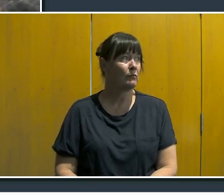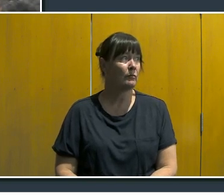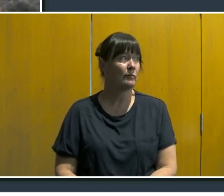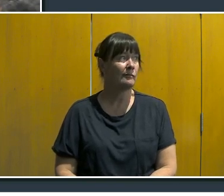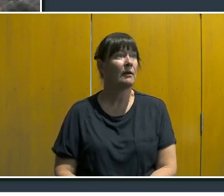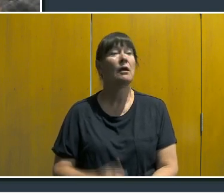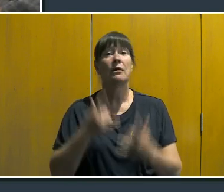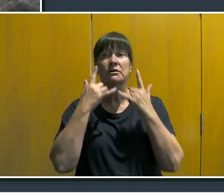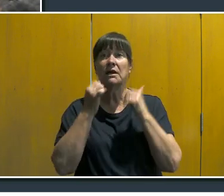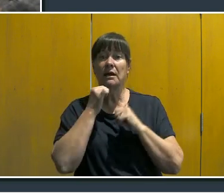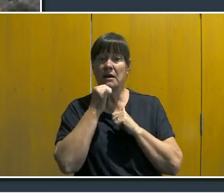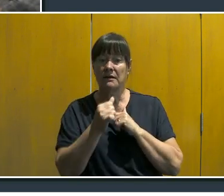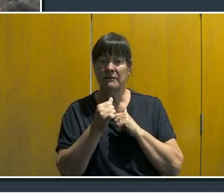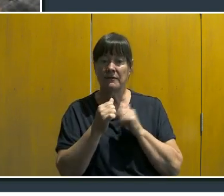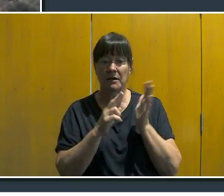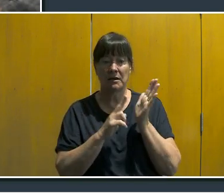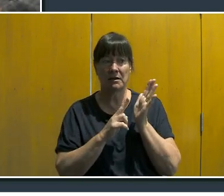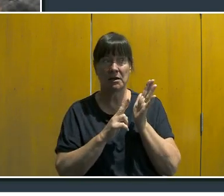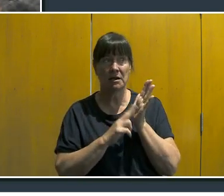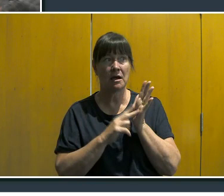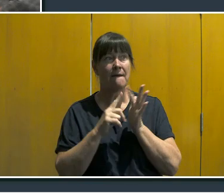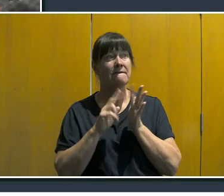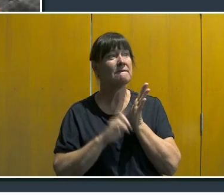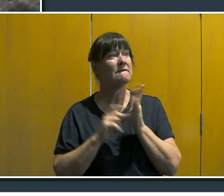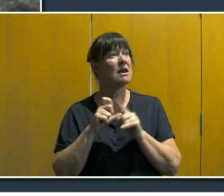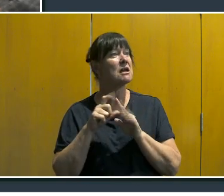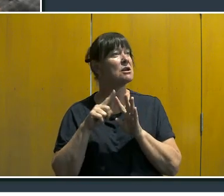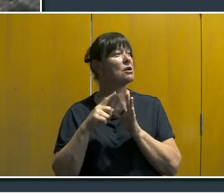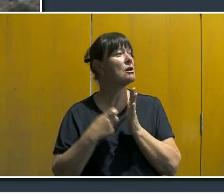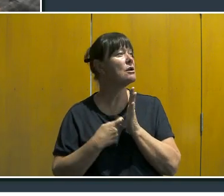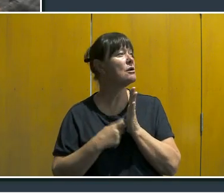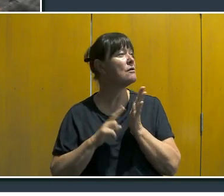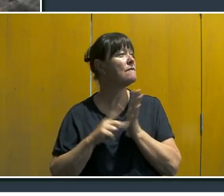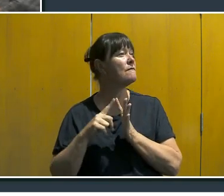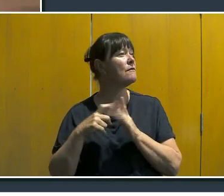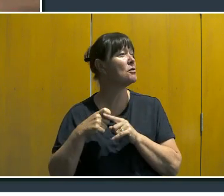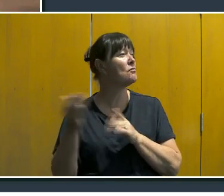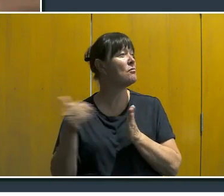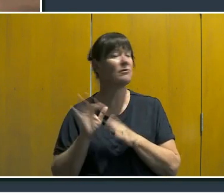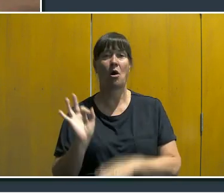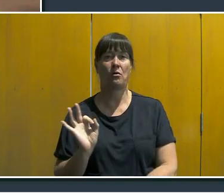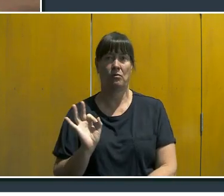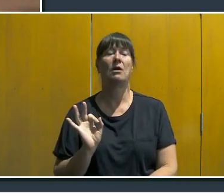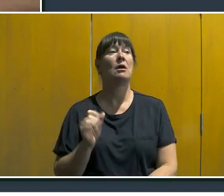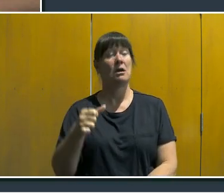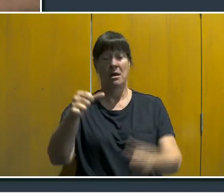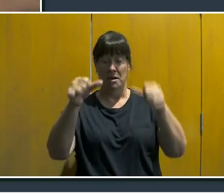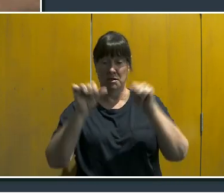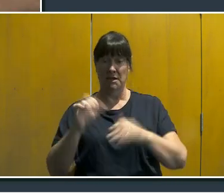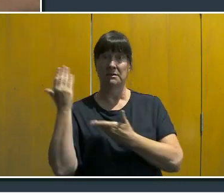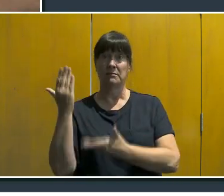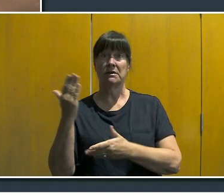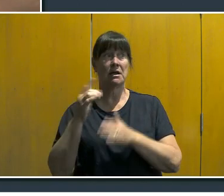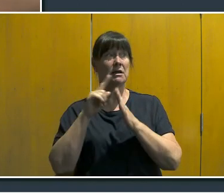We'll check if Leendert Vanderbert has arrived. No, so that means that our next submitter